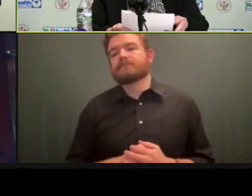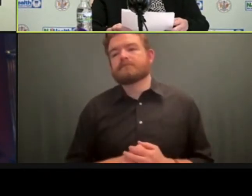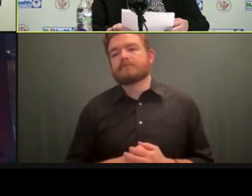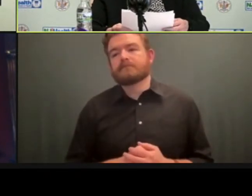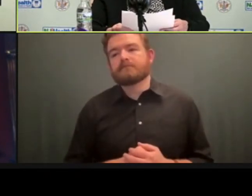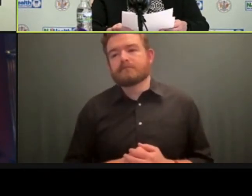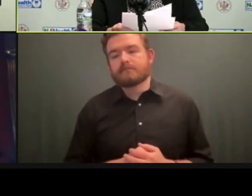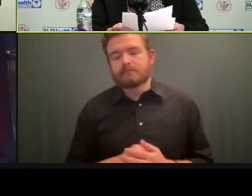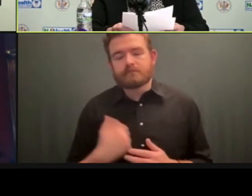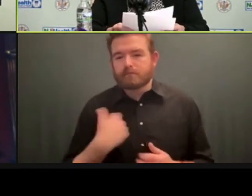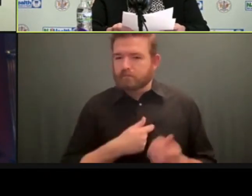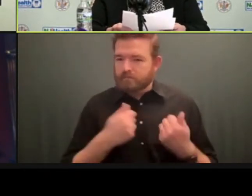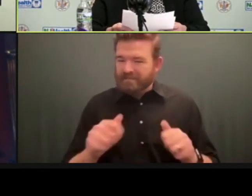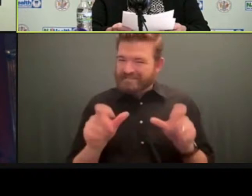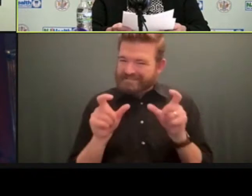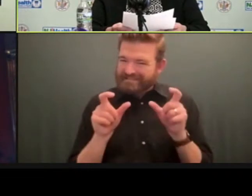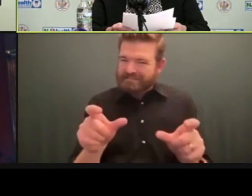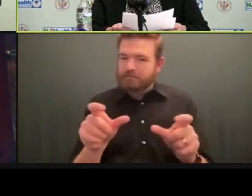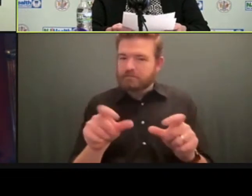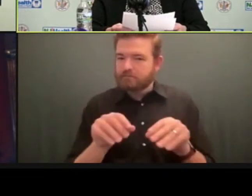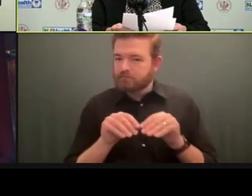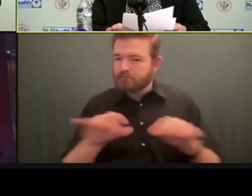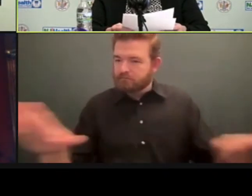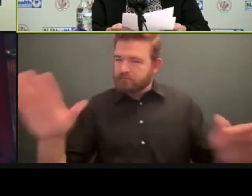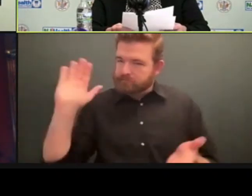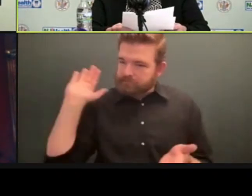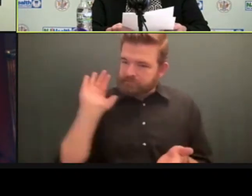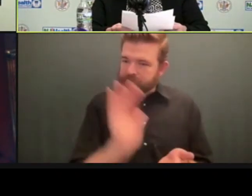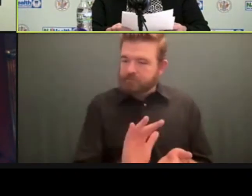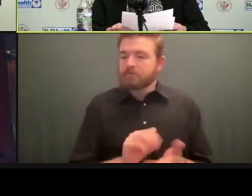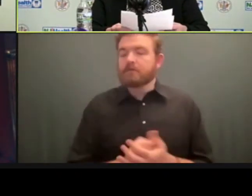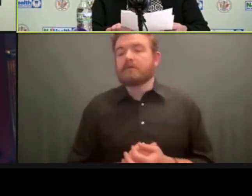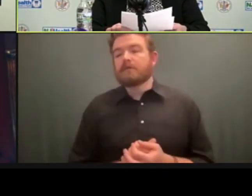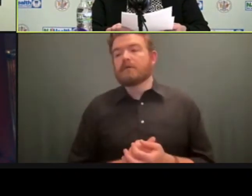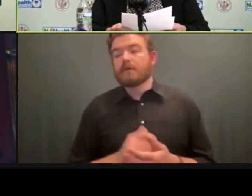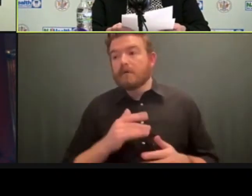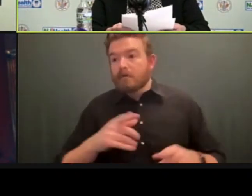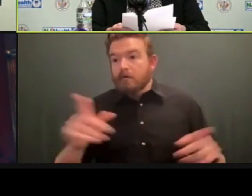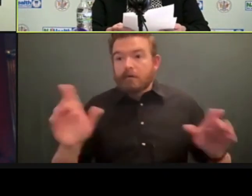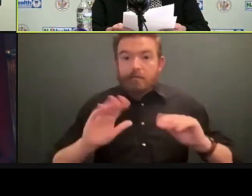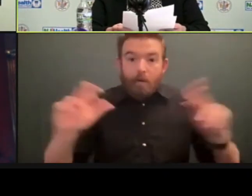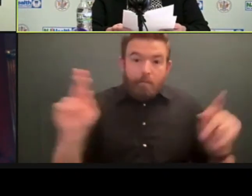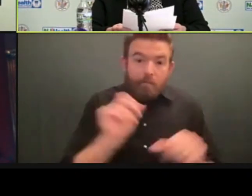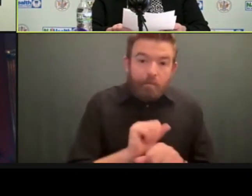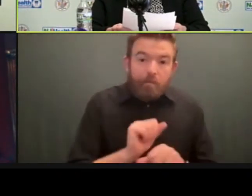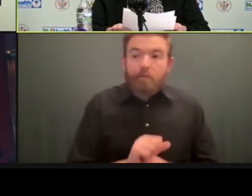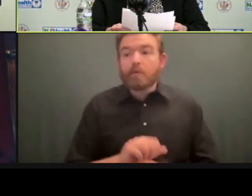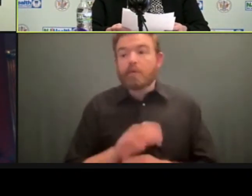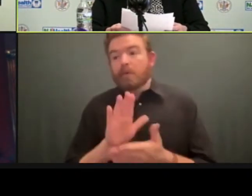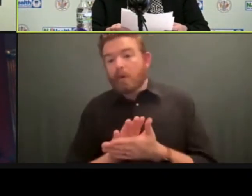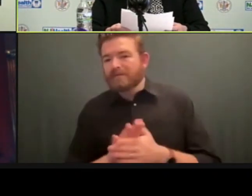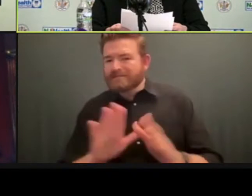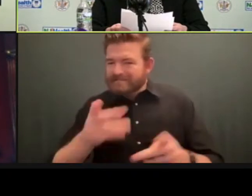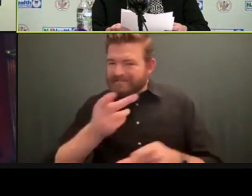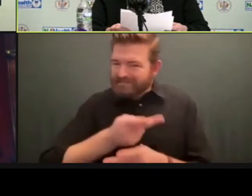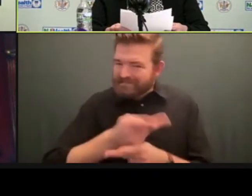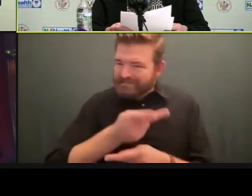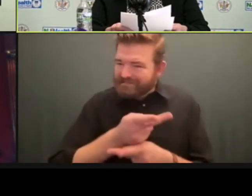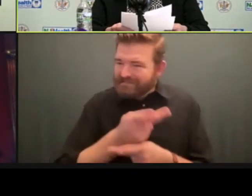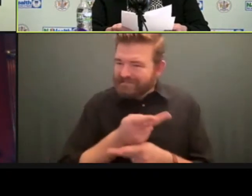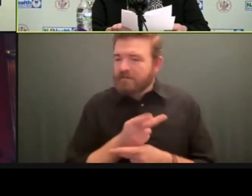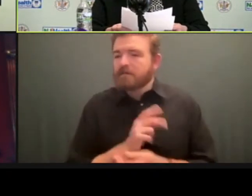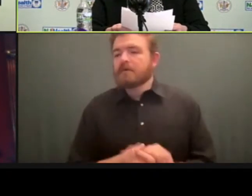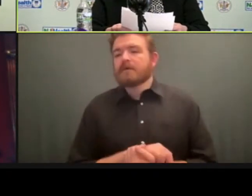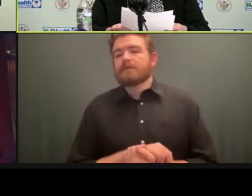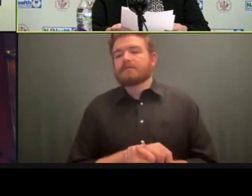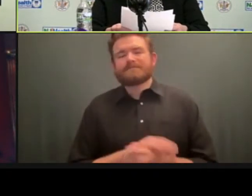virus and protect those returning to work and school. Our greatest tools remain vaccination and testing. To